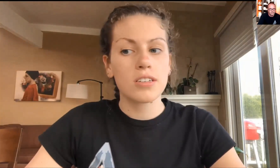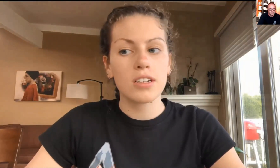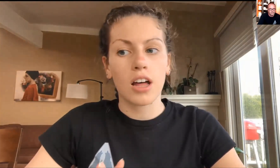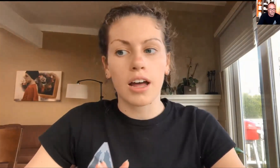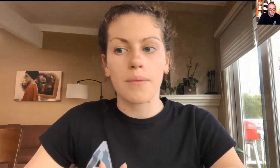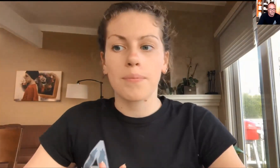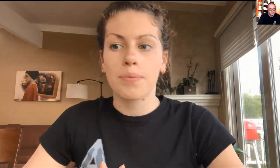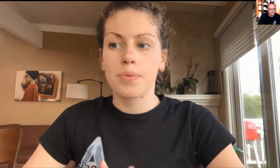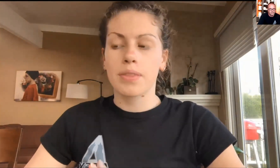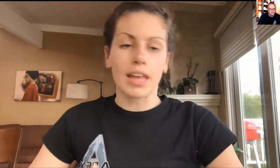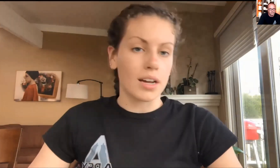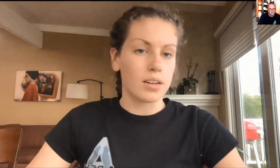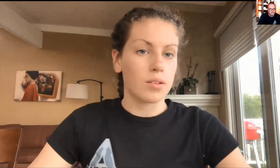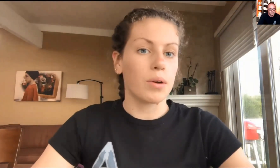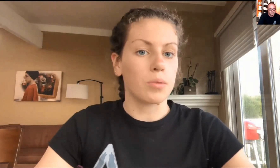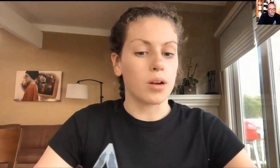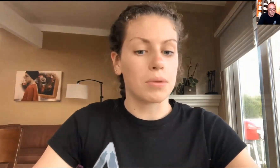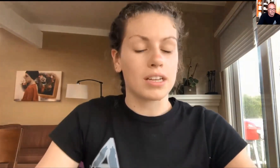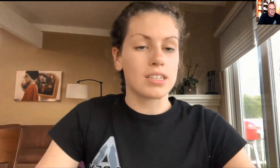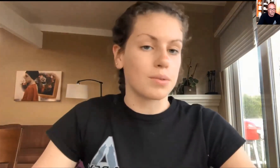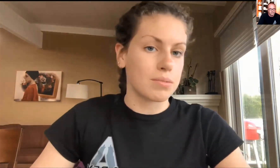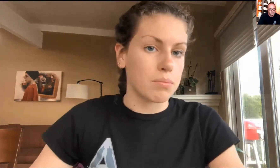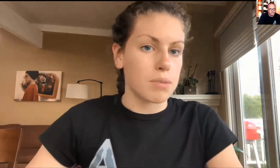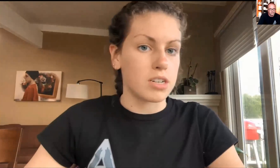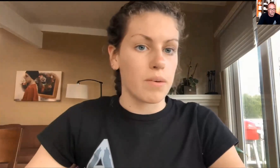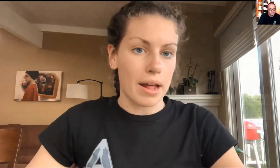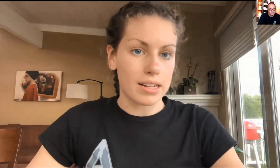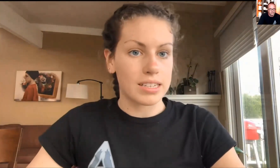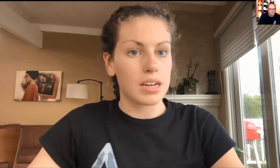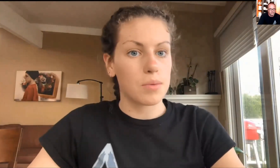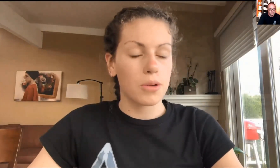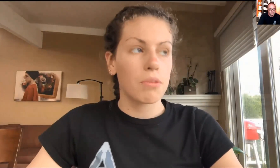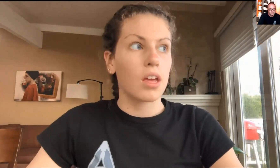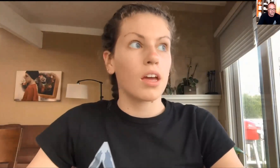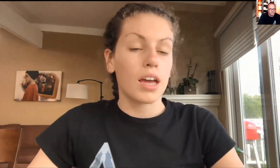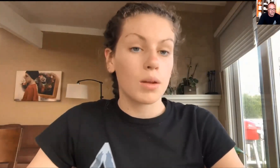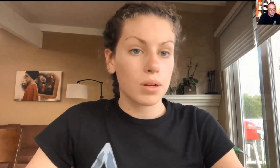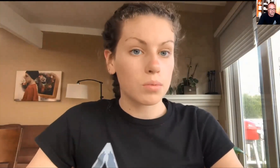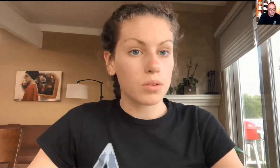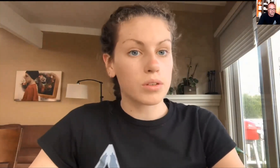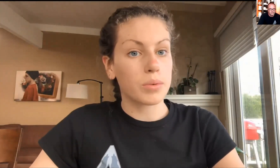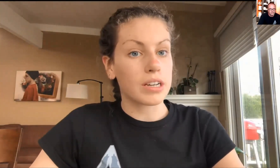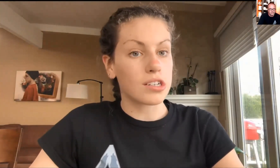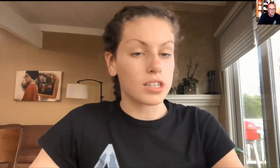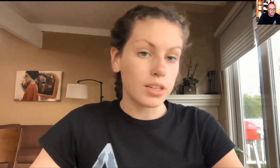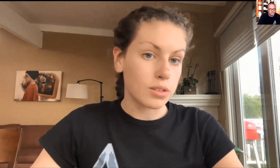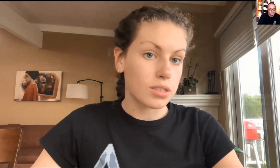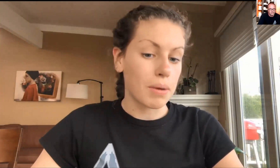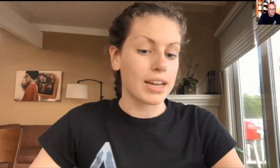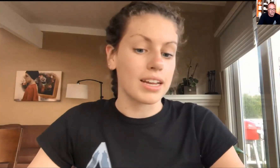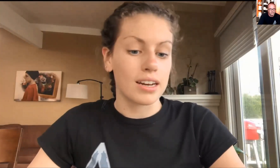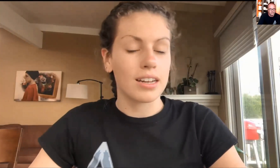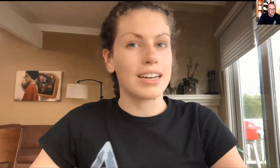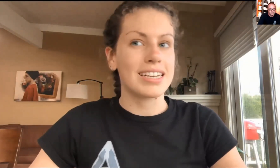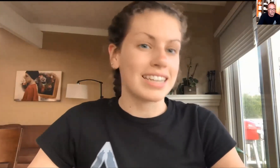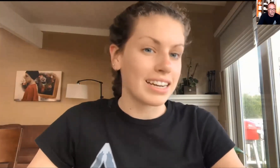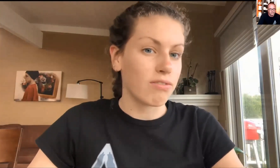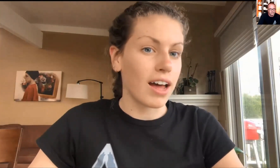there was just a lot that went wrong because there wasn't much of a balance anymore. And when wolves were reintroduced back